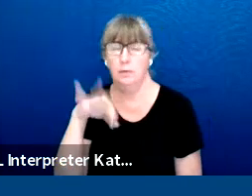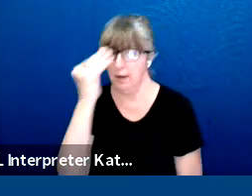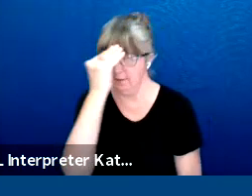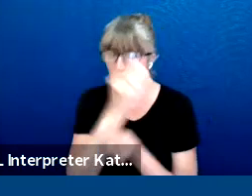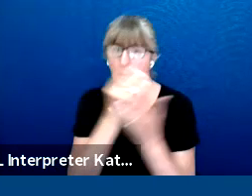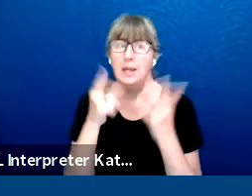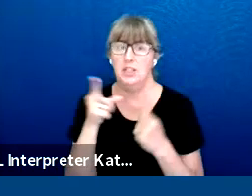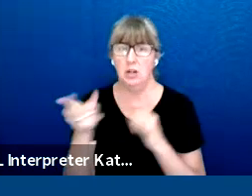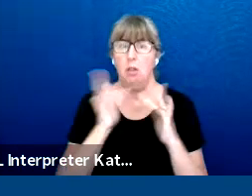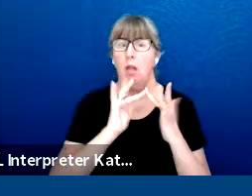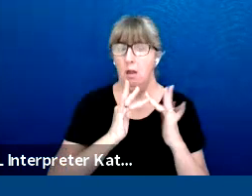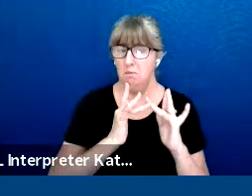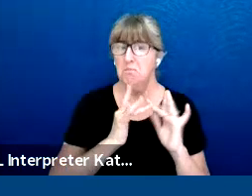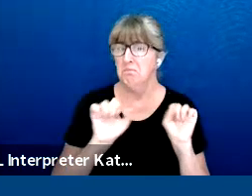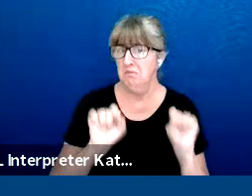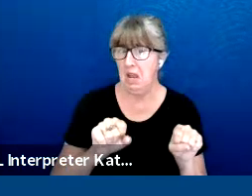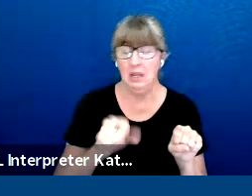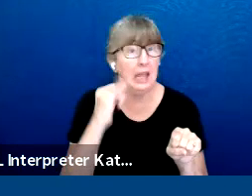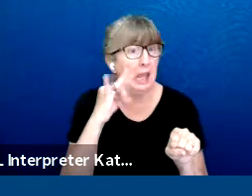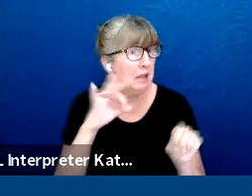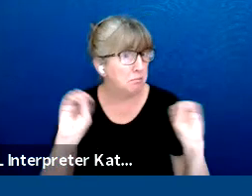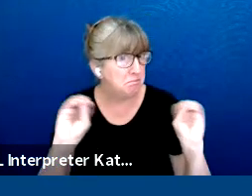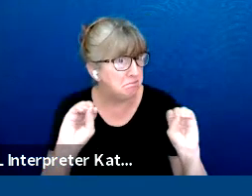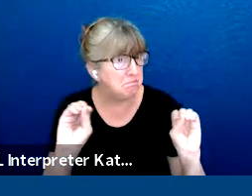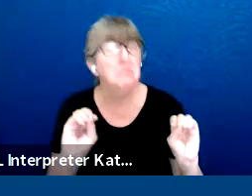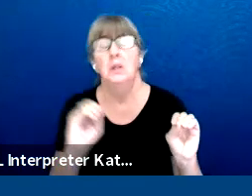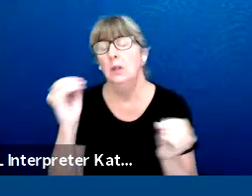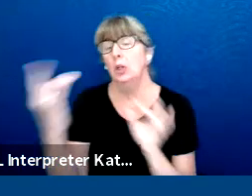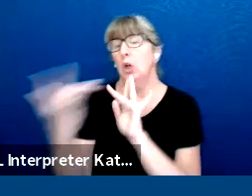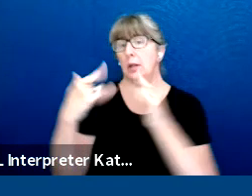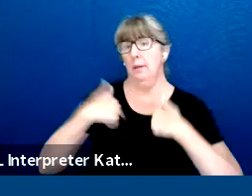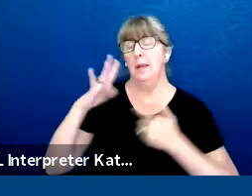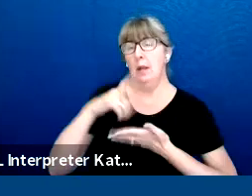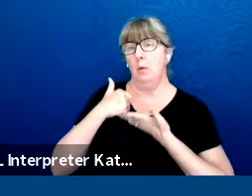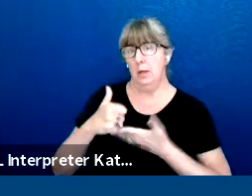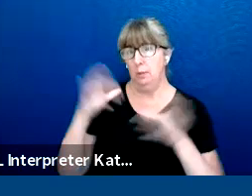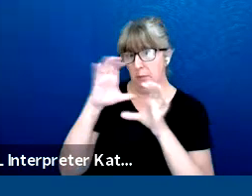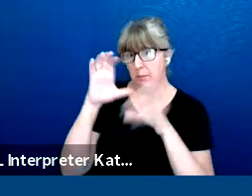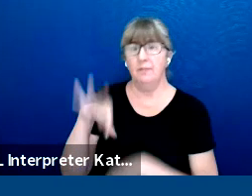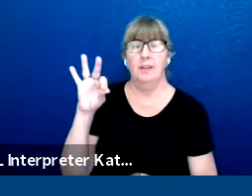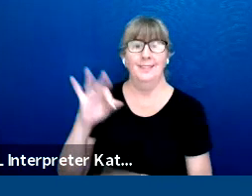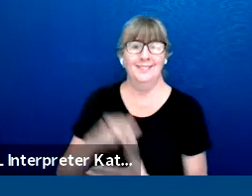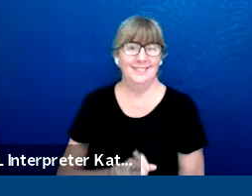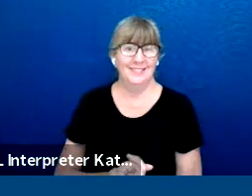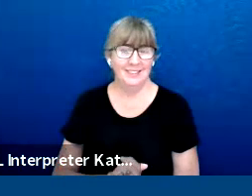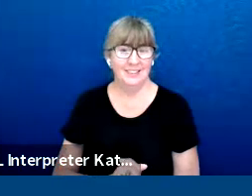information online. If not, feel free to reach out to me and I can help you find that information.